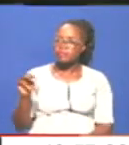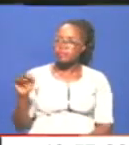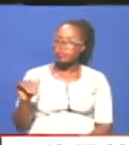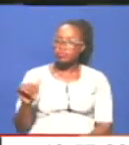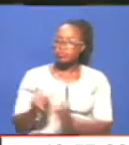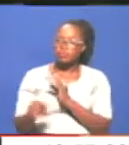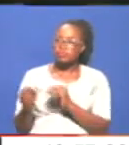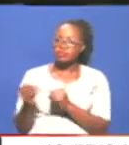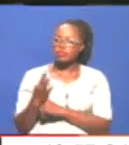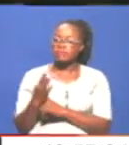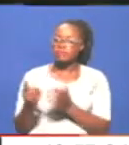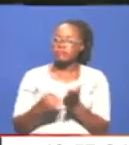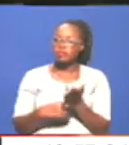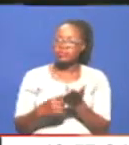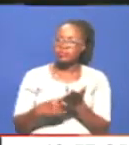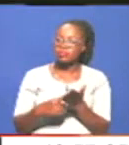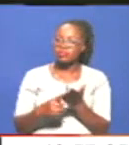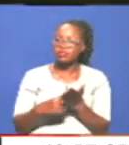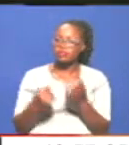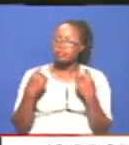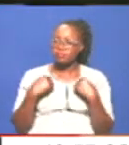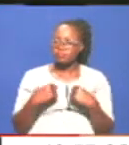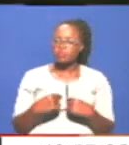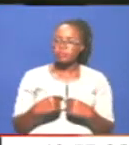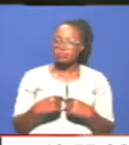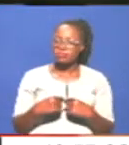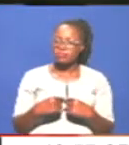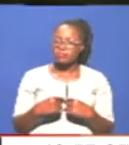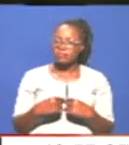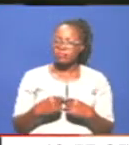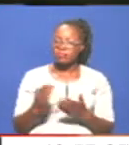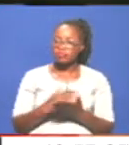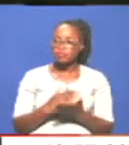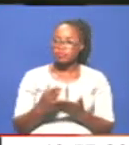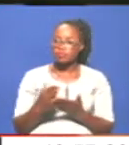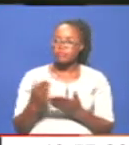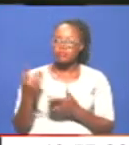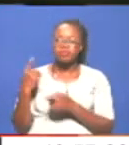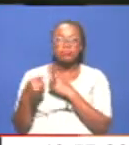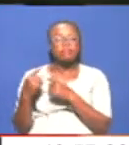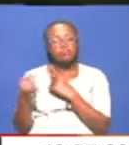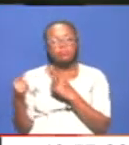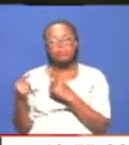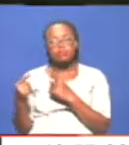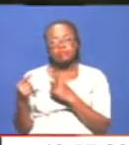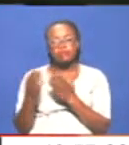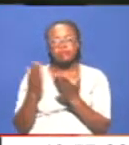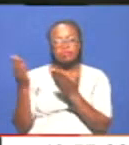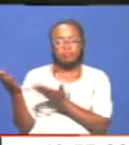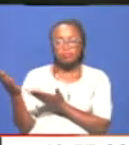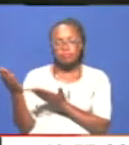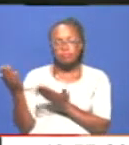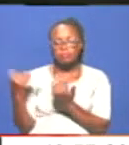13 bronze medalist. Jamie, tell us about, you know, your experiences there, playing at the